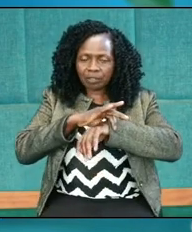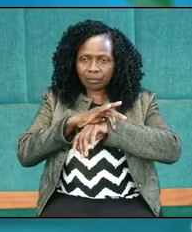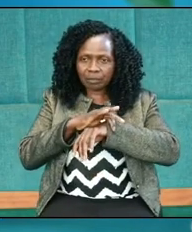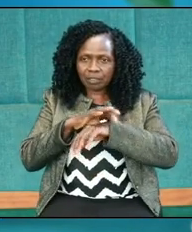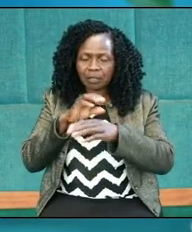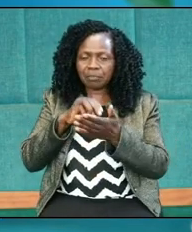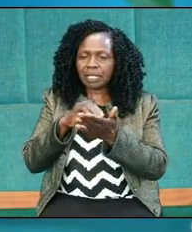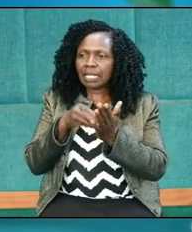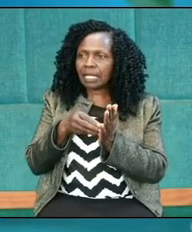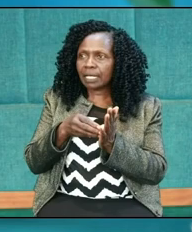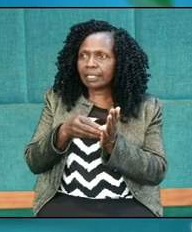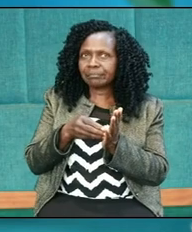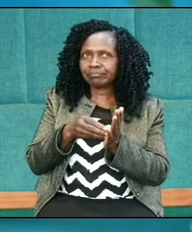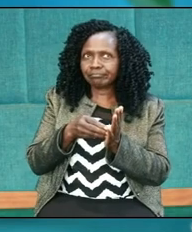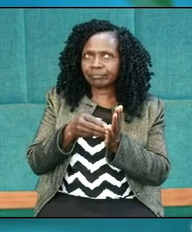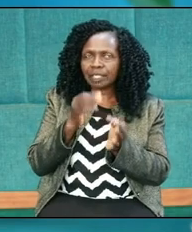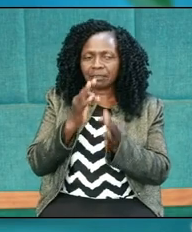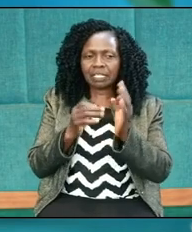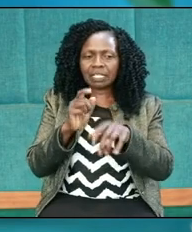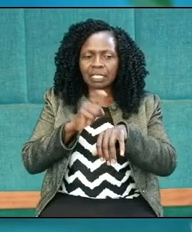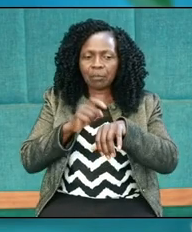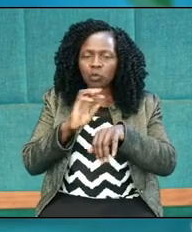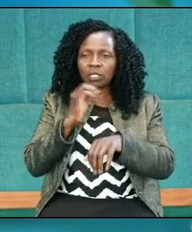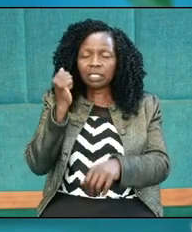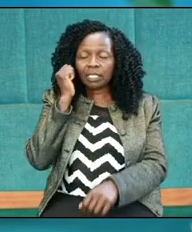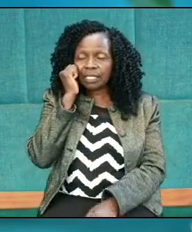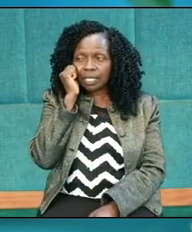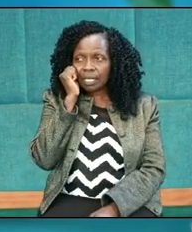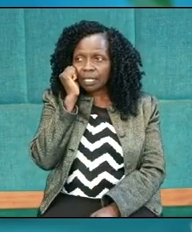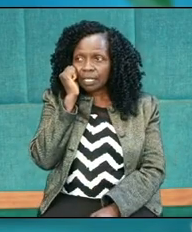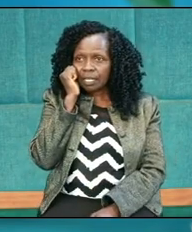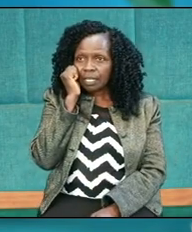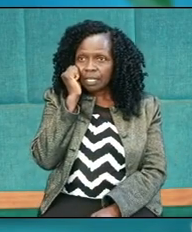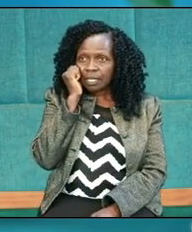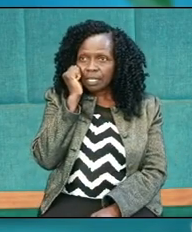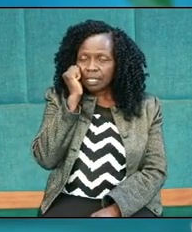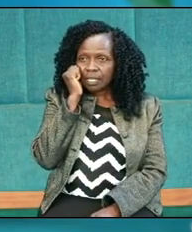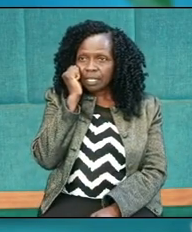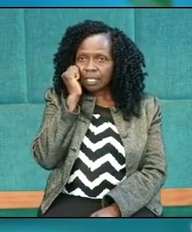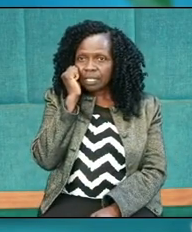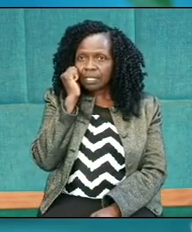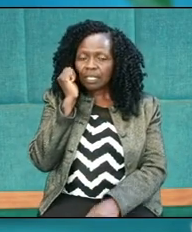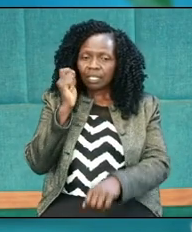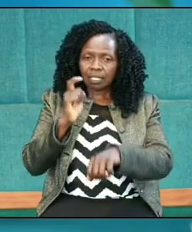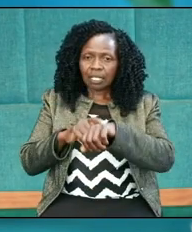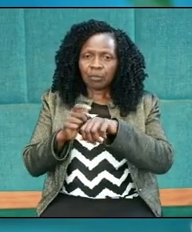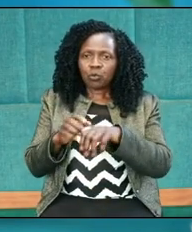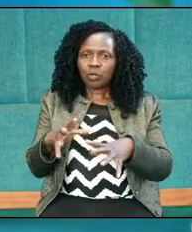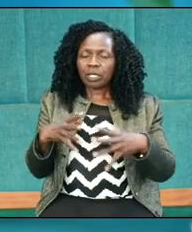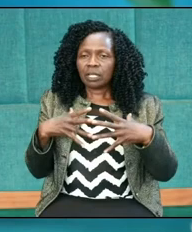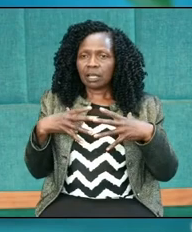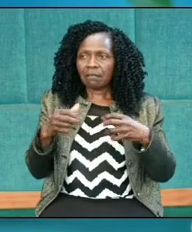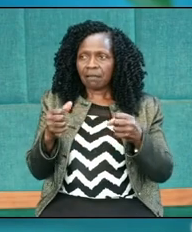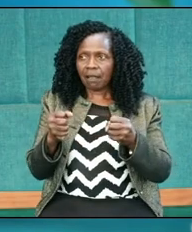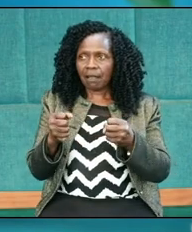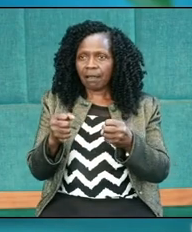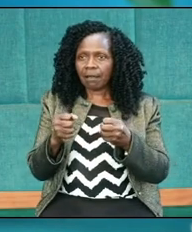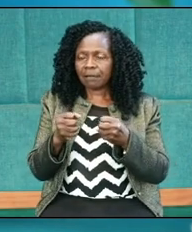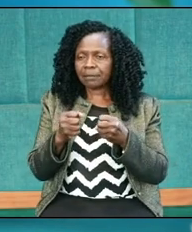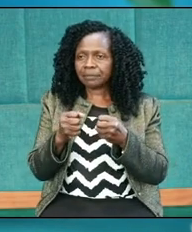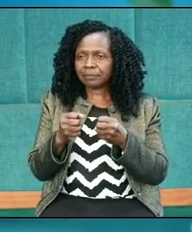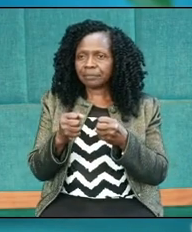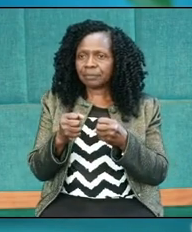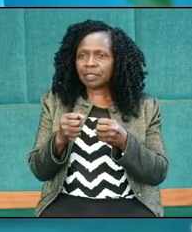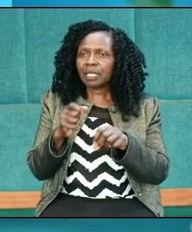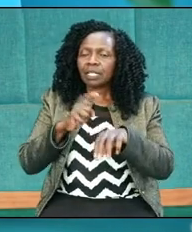Meaning that even when we are sick, the rate at which we will recover, the rate at which